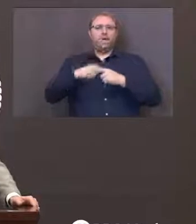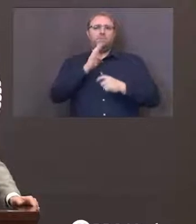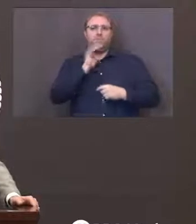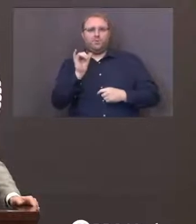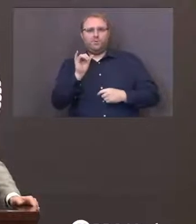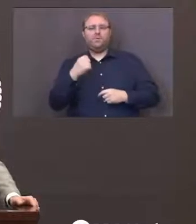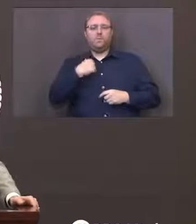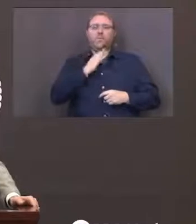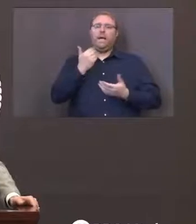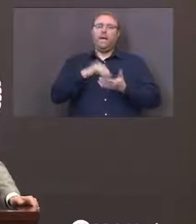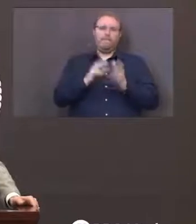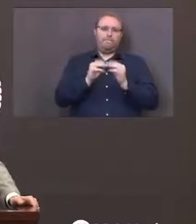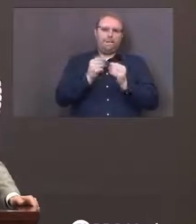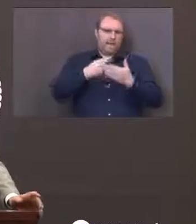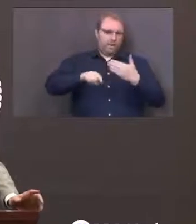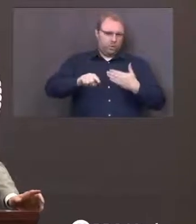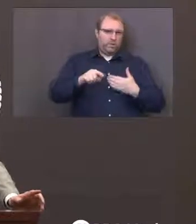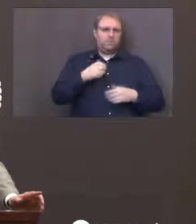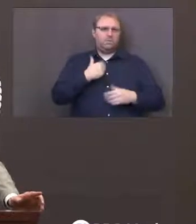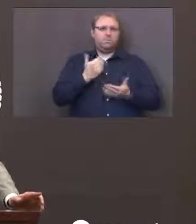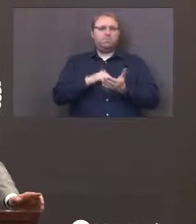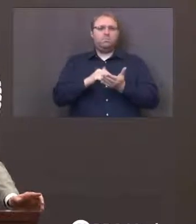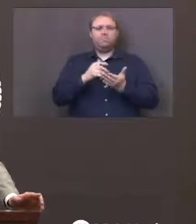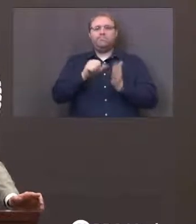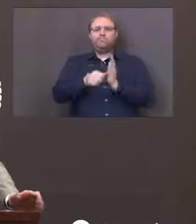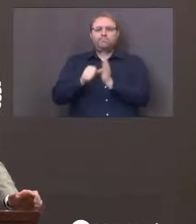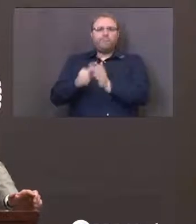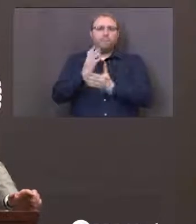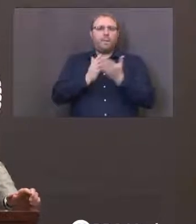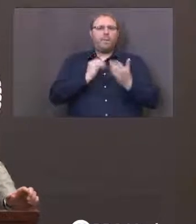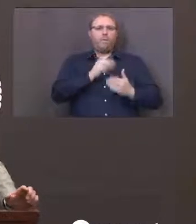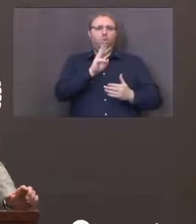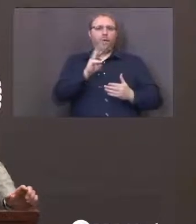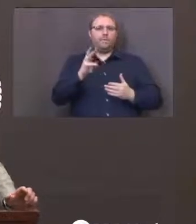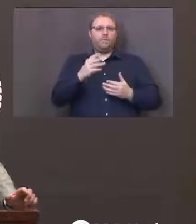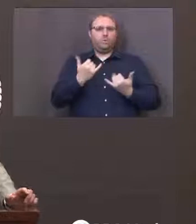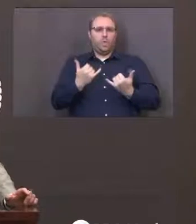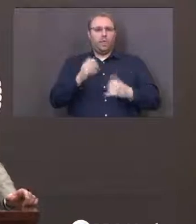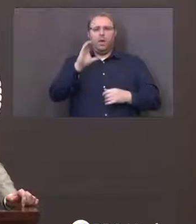back next week. Just to reiterate some of the websites that we mentioned today,